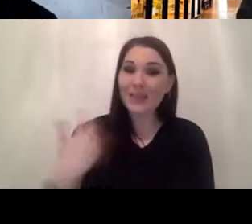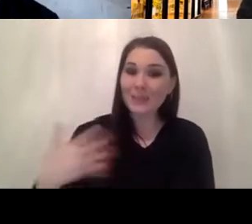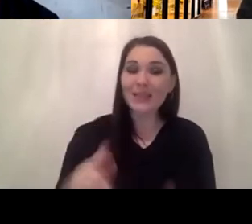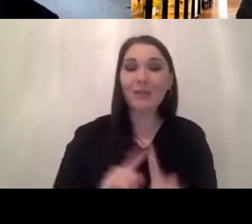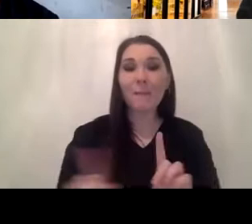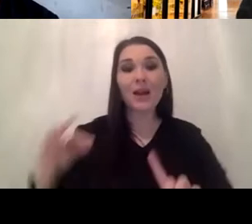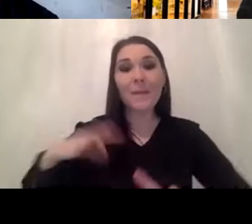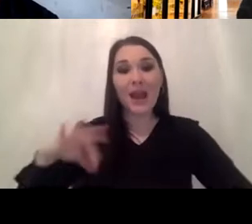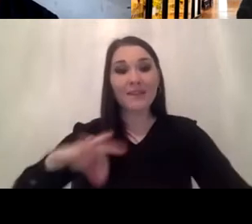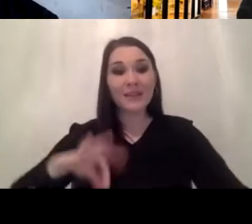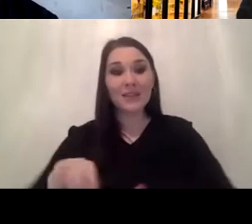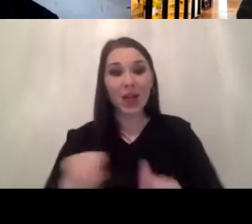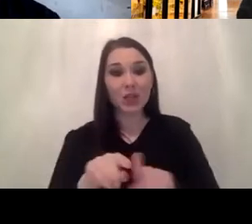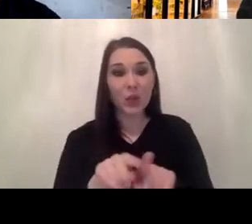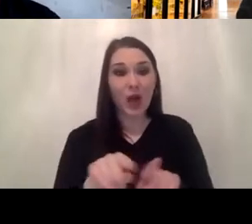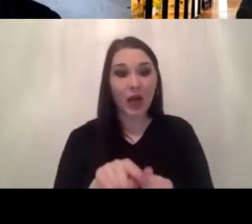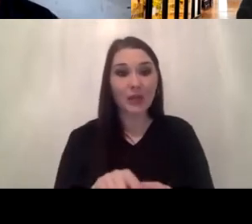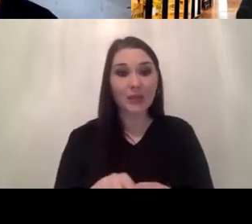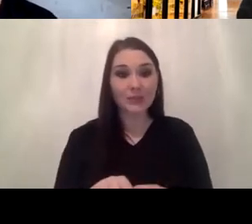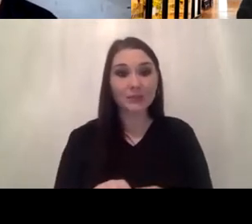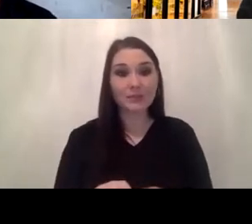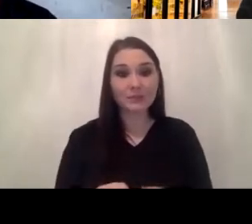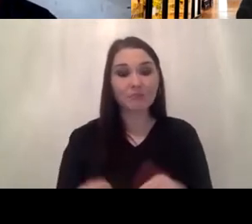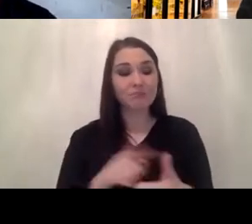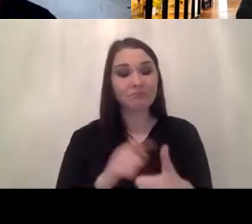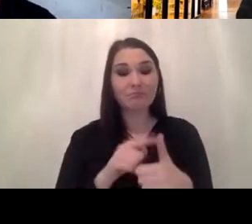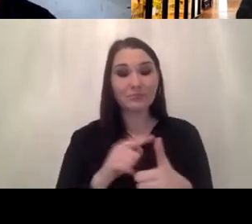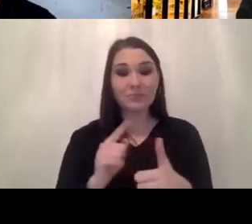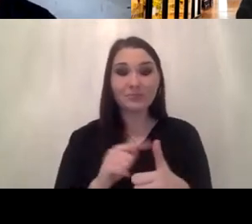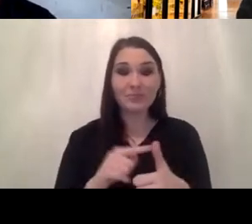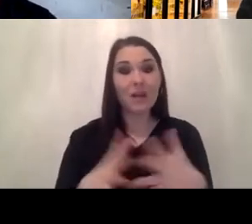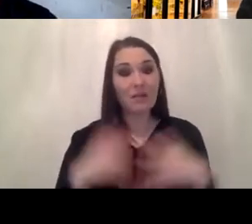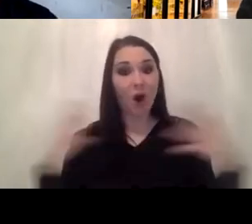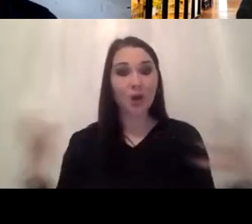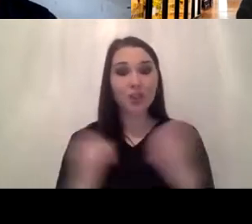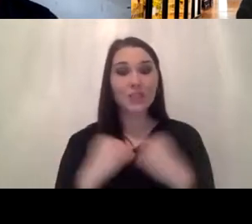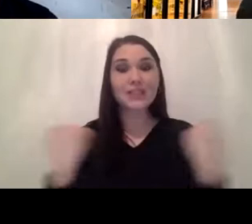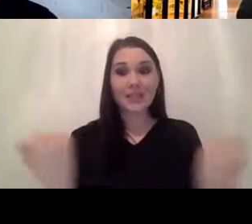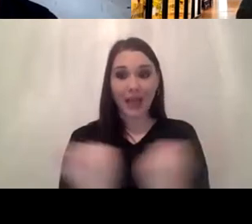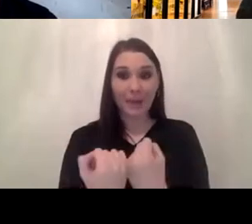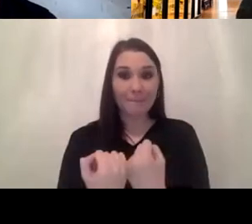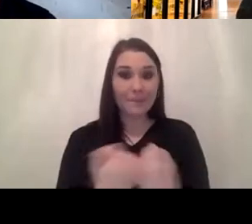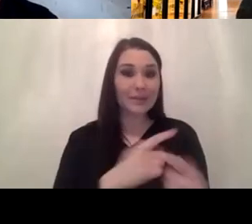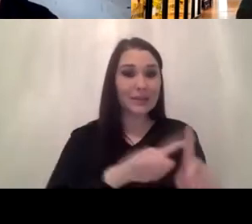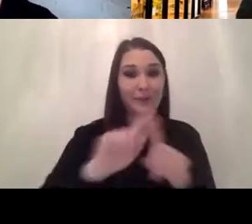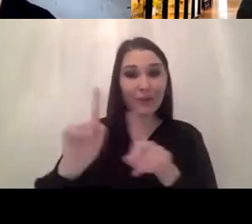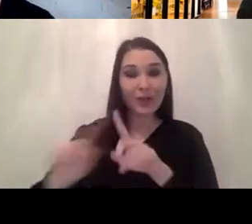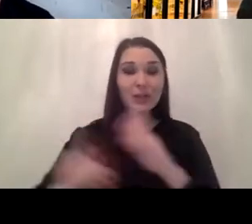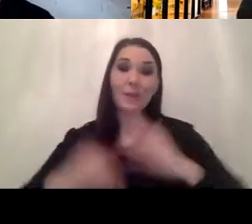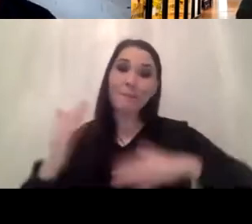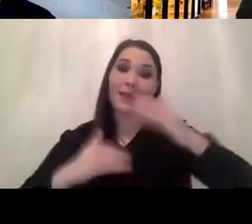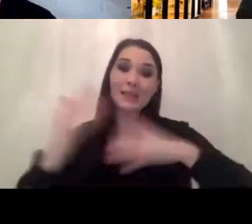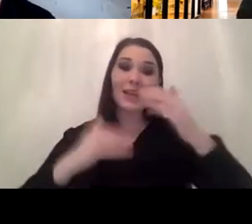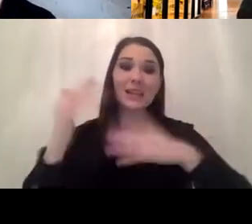well. You know, the benefits, for one, is, you know, we were always a large team, and you know, in different buildings, even in our